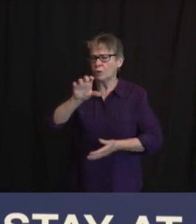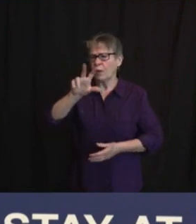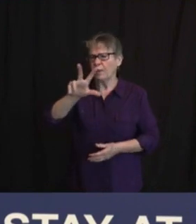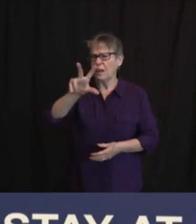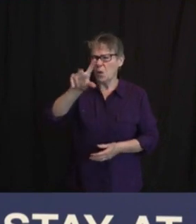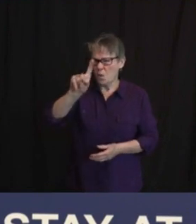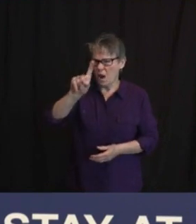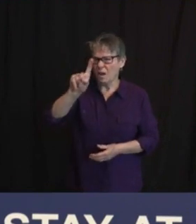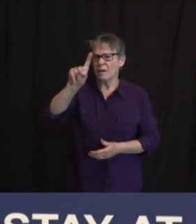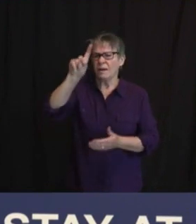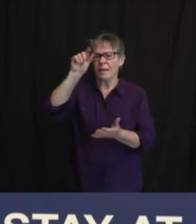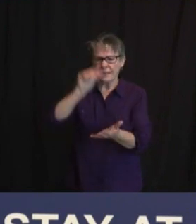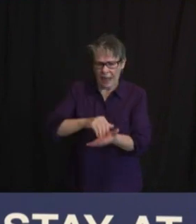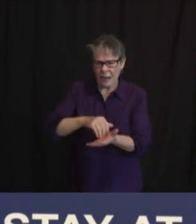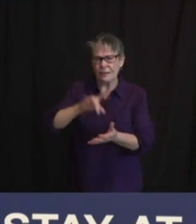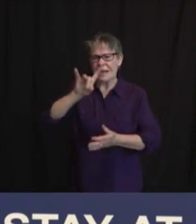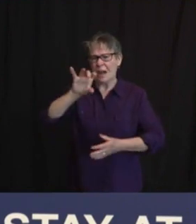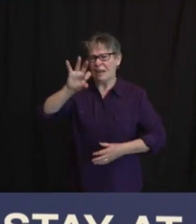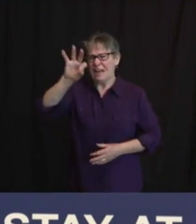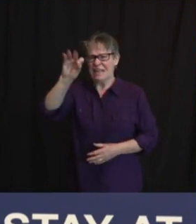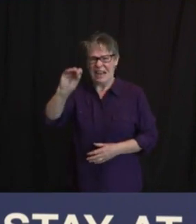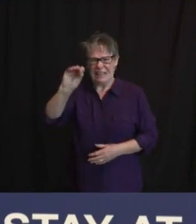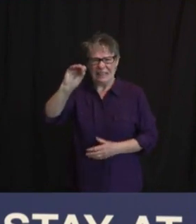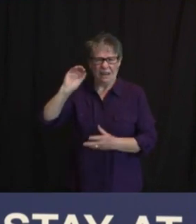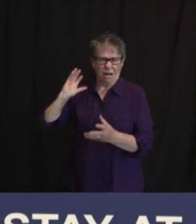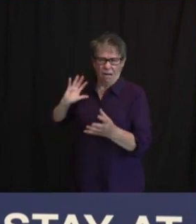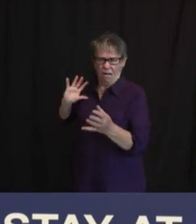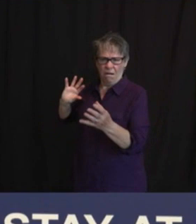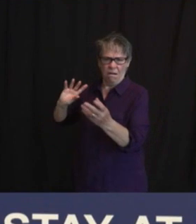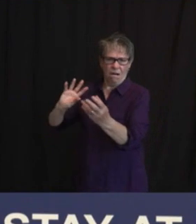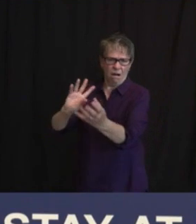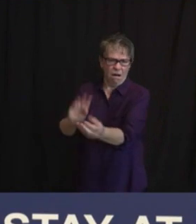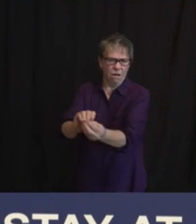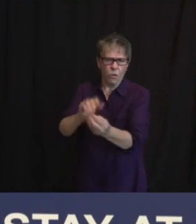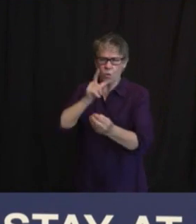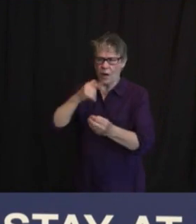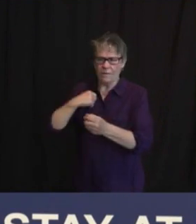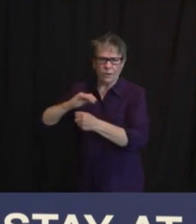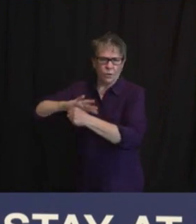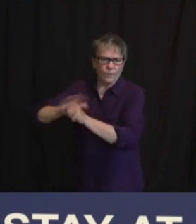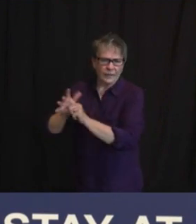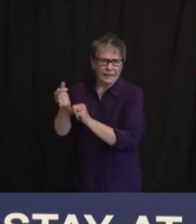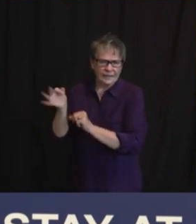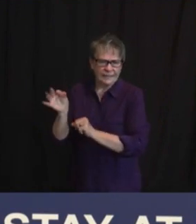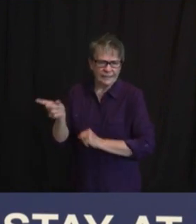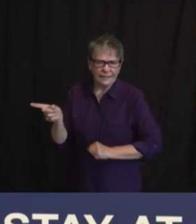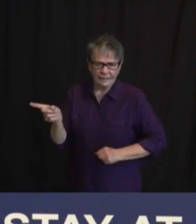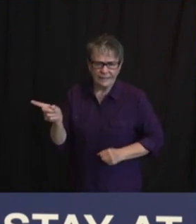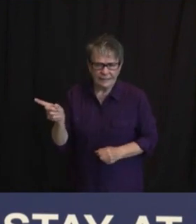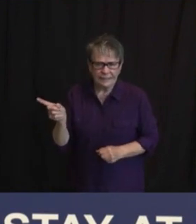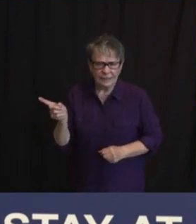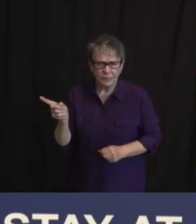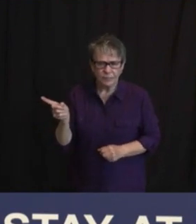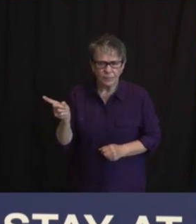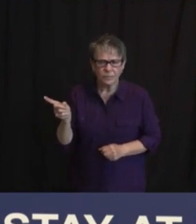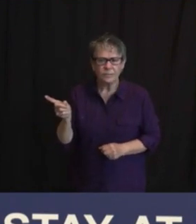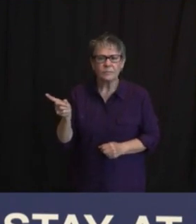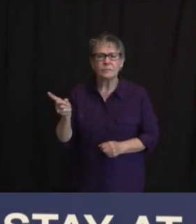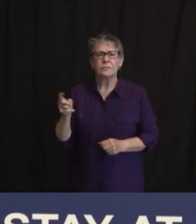of deaths, I will report the race and ethnicity. White, 52.6,